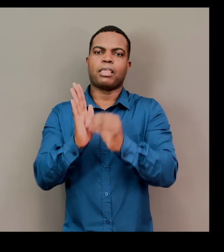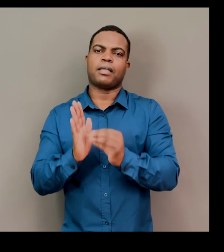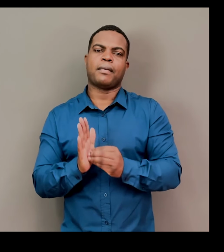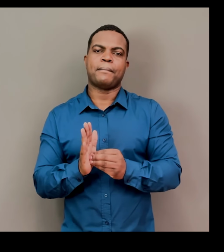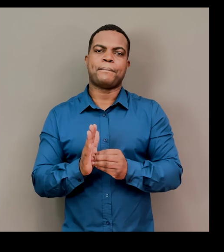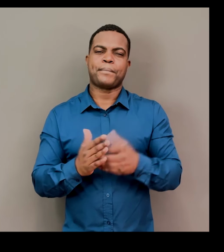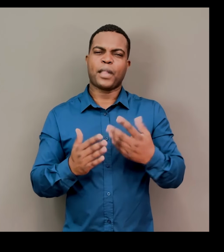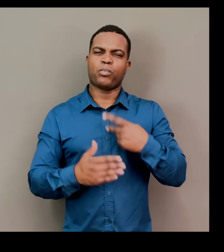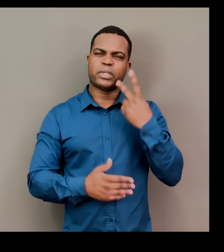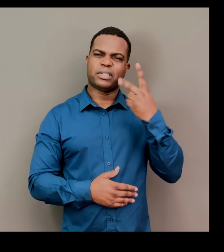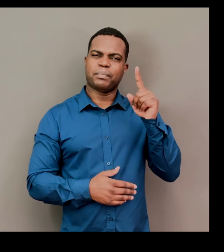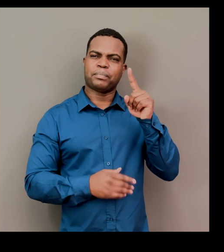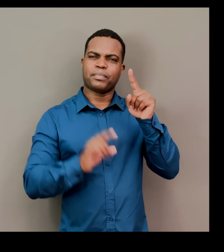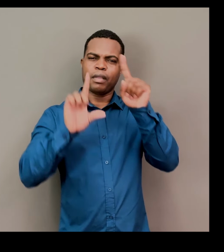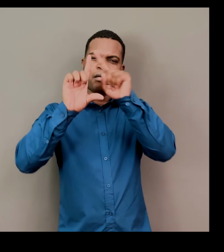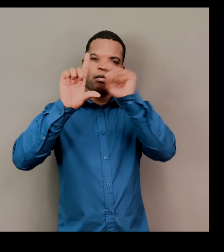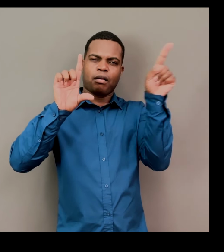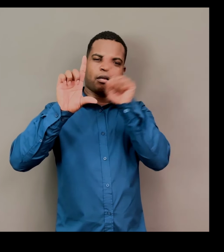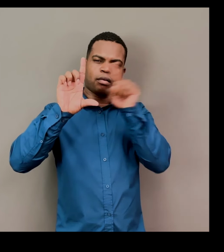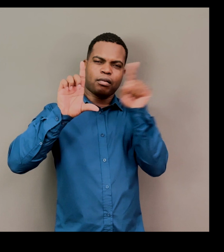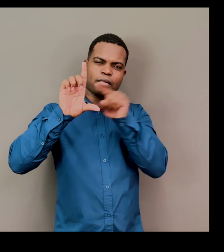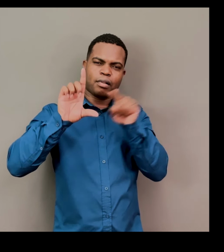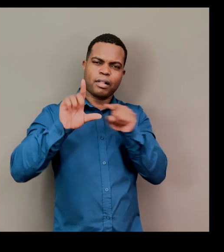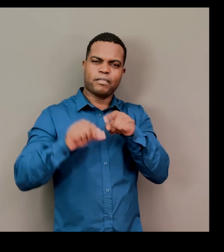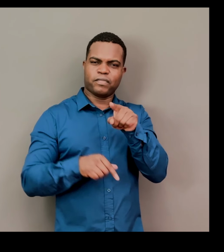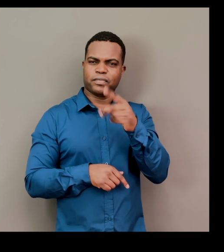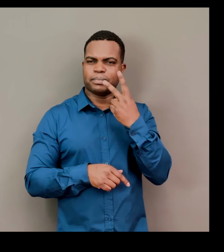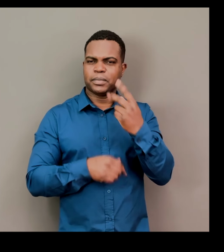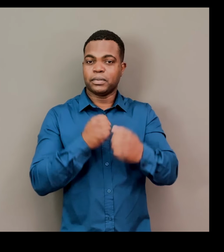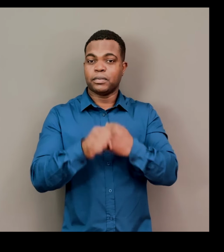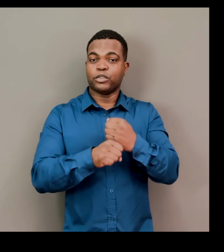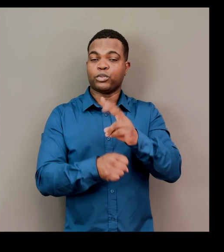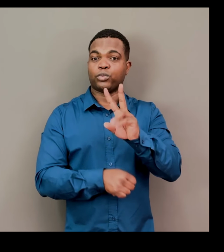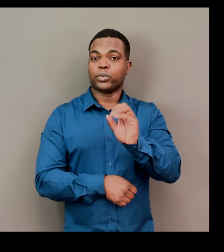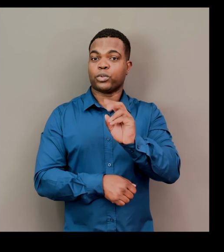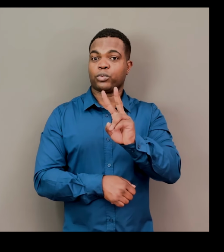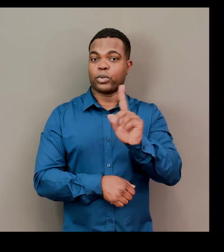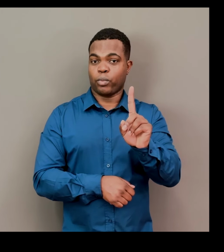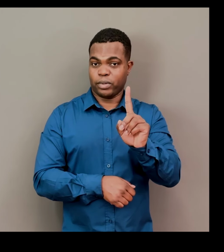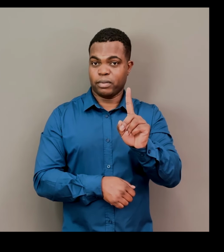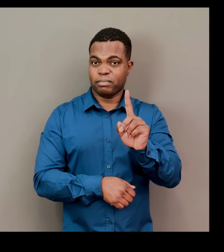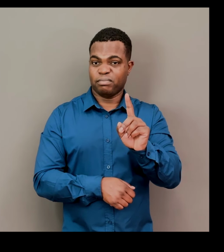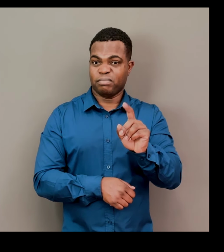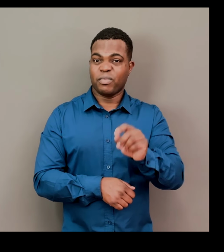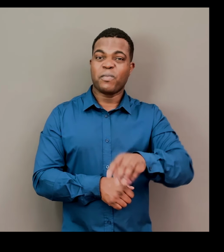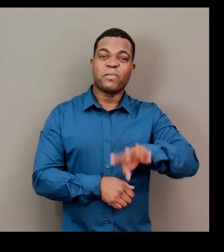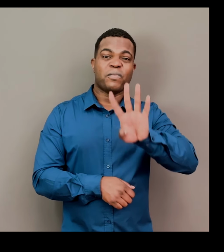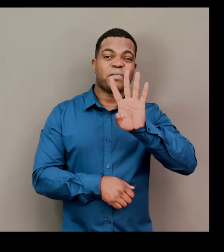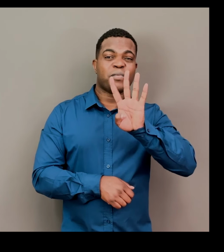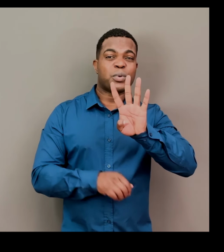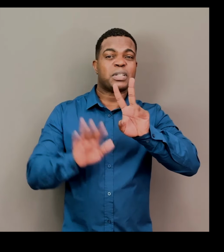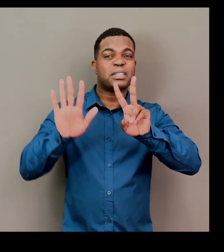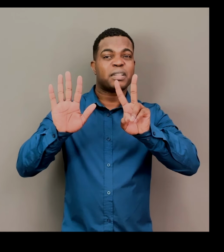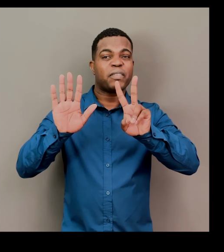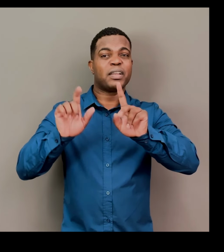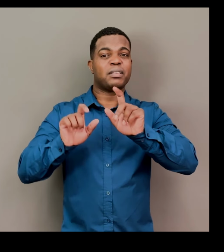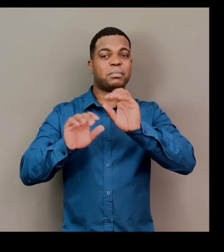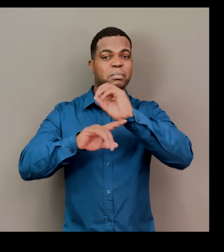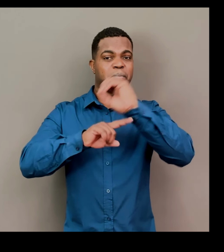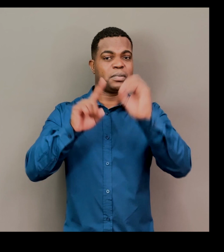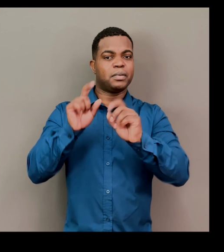From this graph, we can see that in 2021, 37% of all people